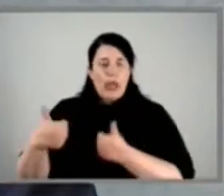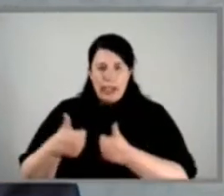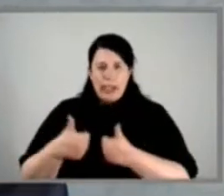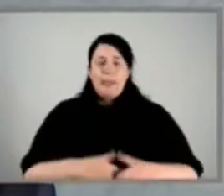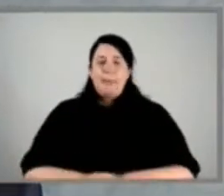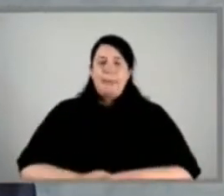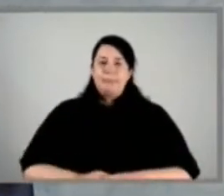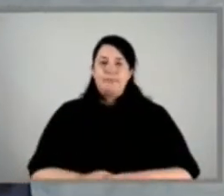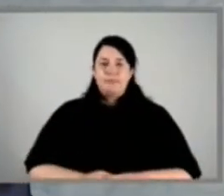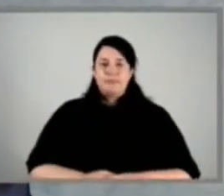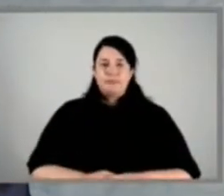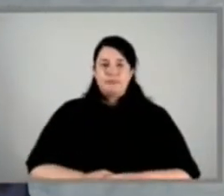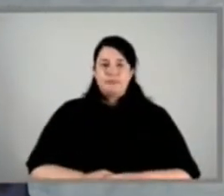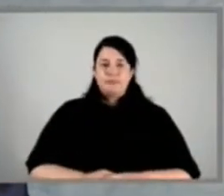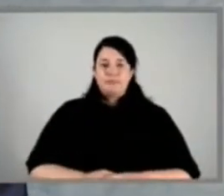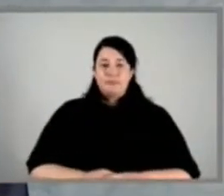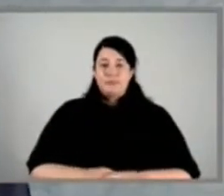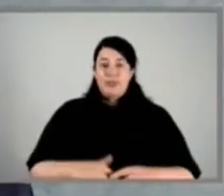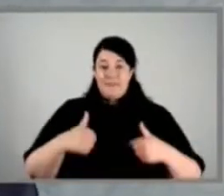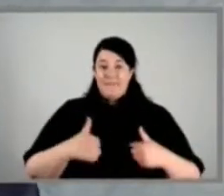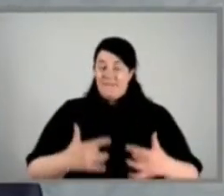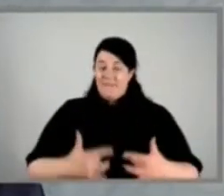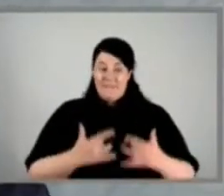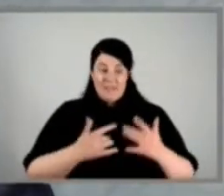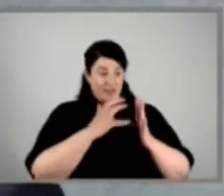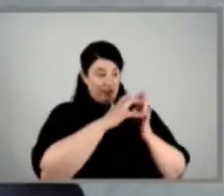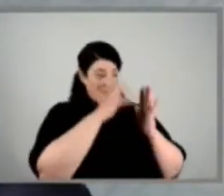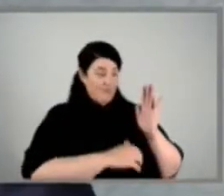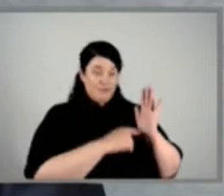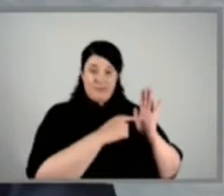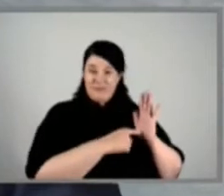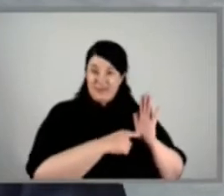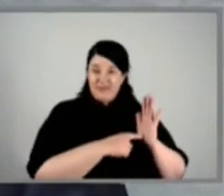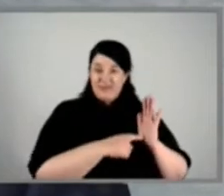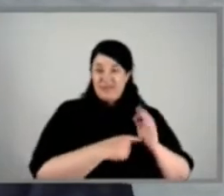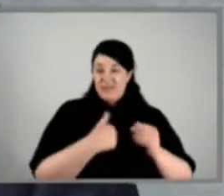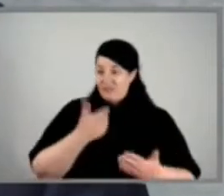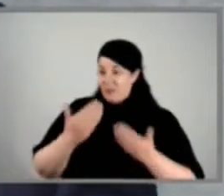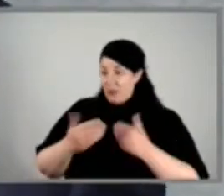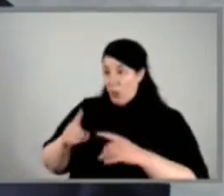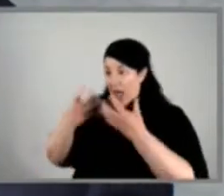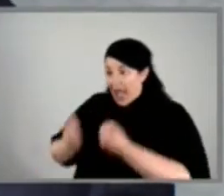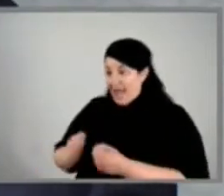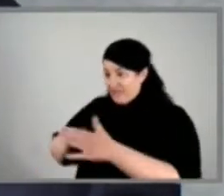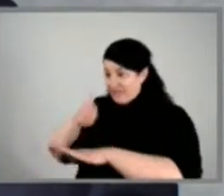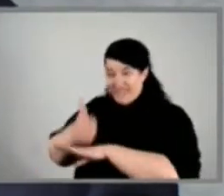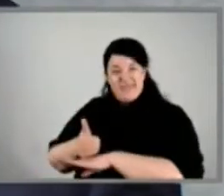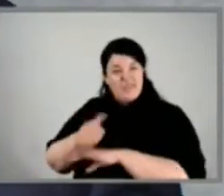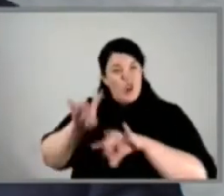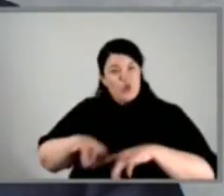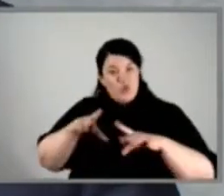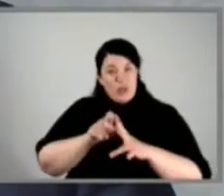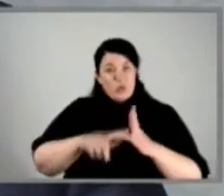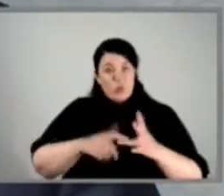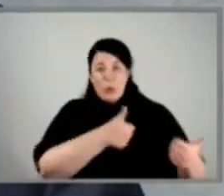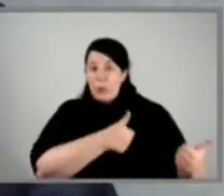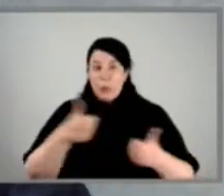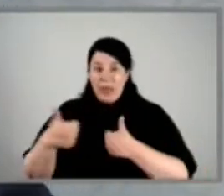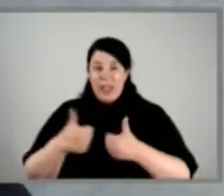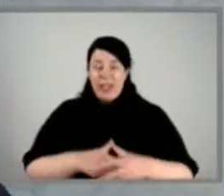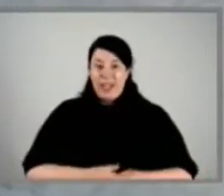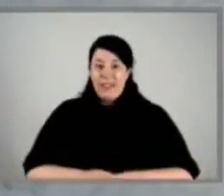I'm confident what's there at the moment. Australia is doing well. We can't be complacent. If we do undertake the recommendations in this